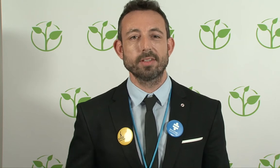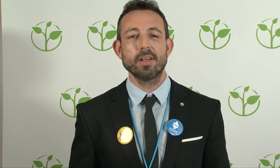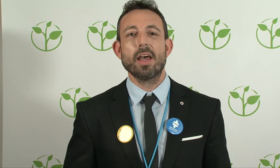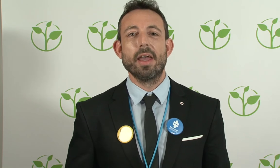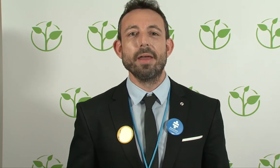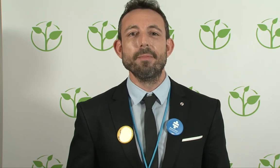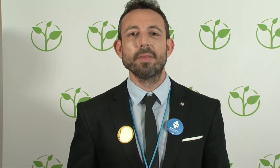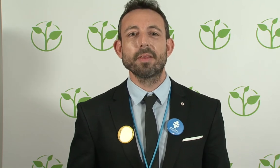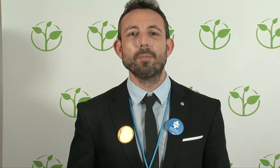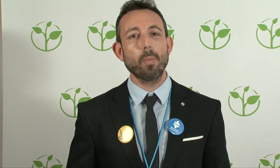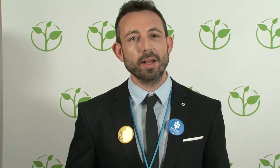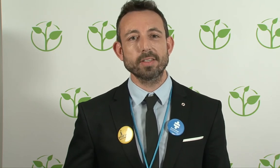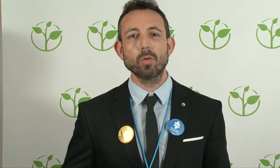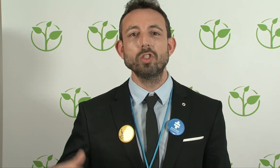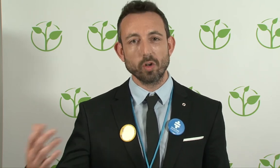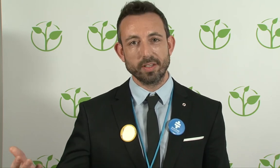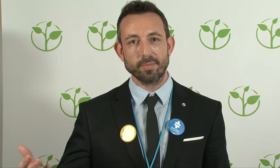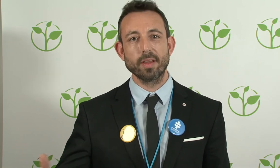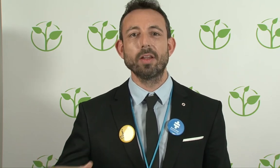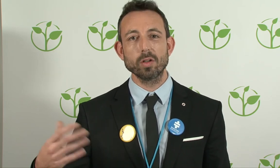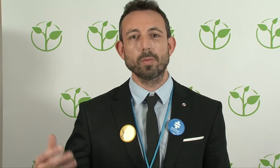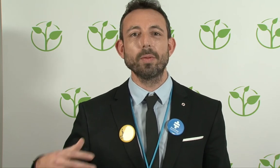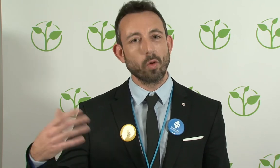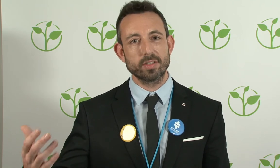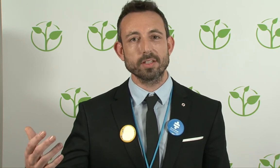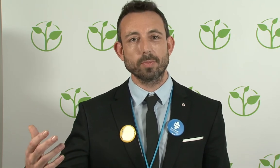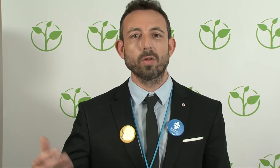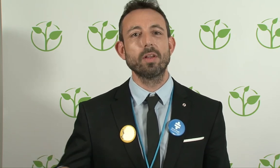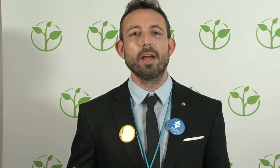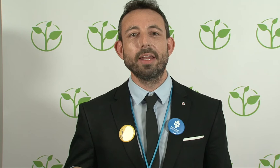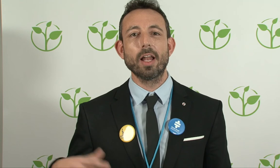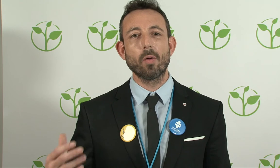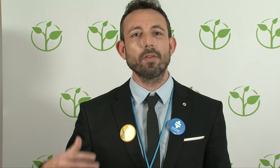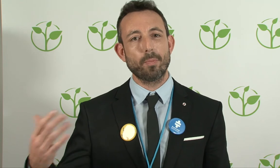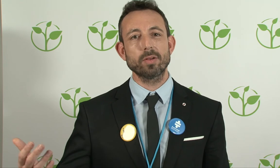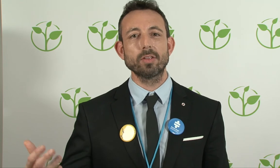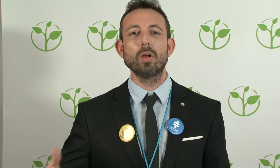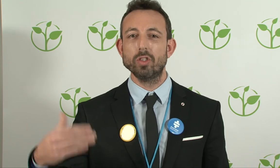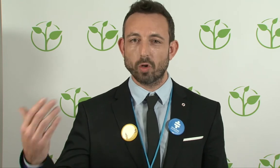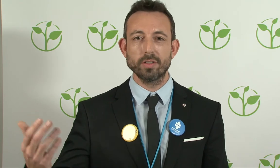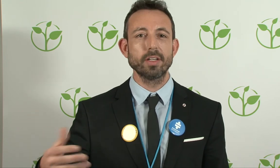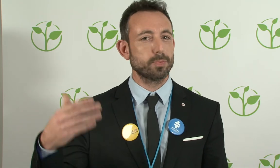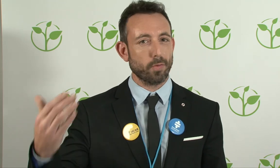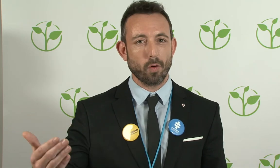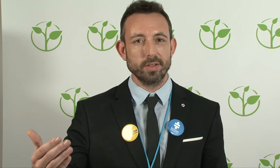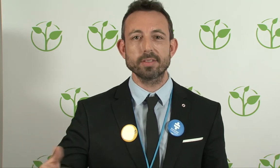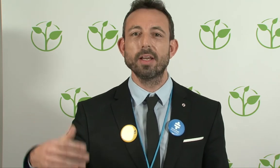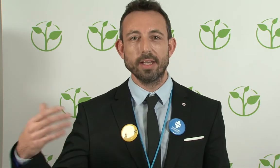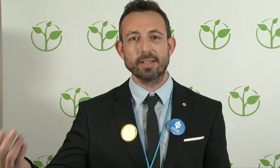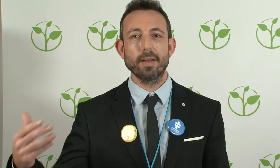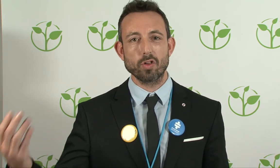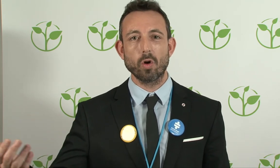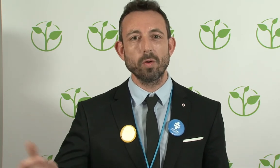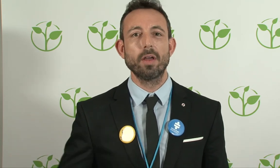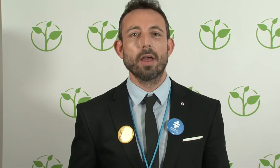performances, more places will join them and also be more accessible and allow every person to enjoy his performance,